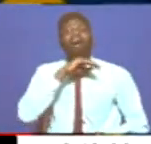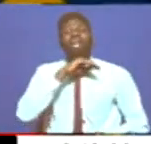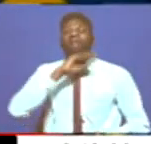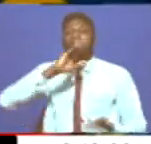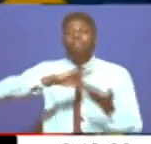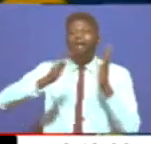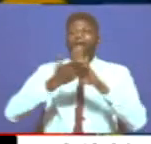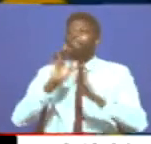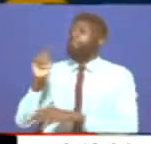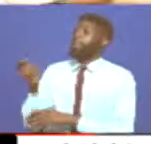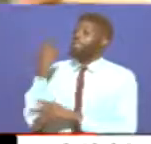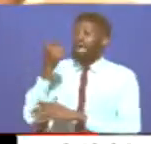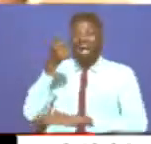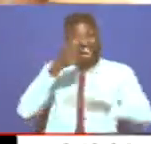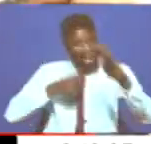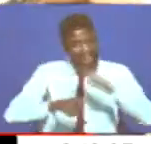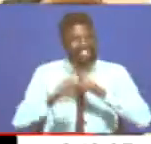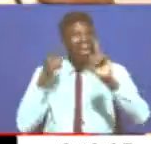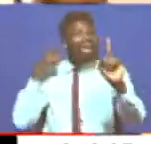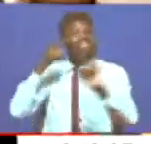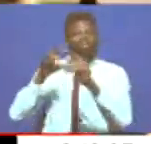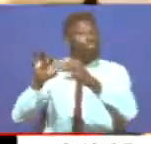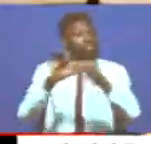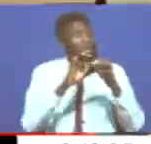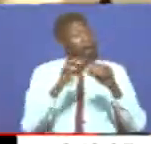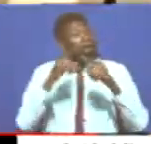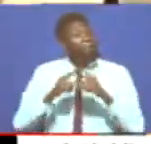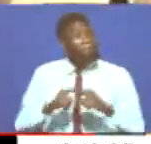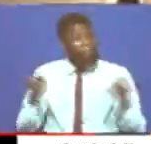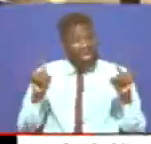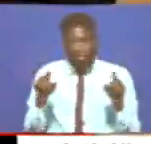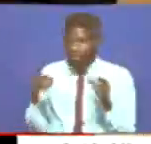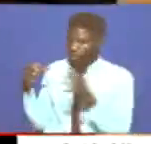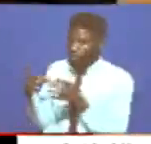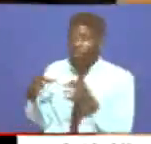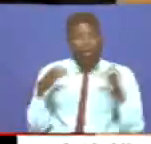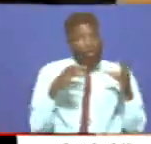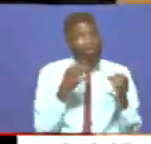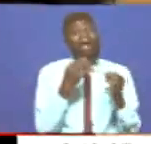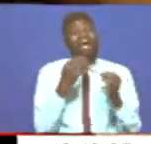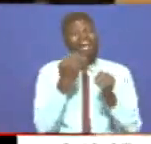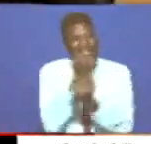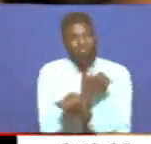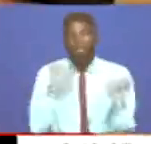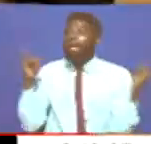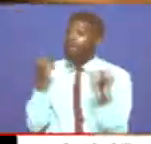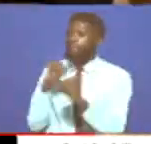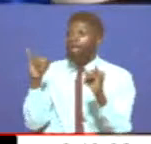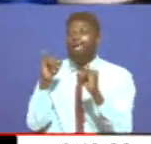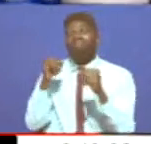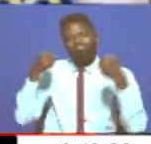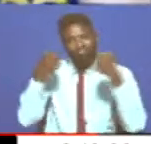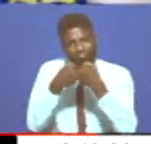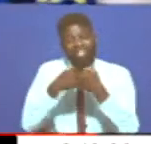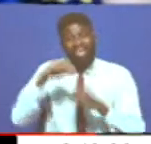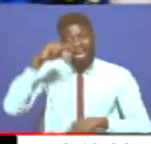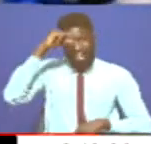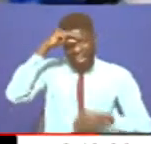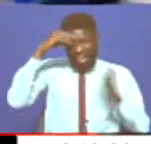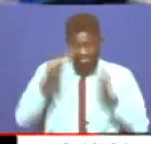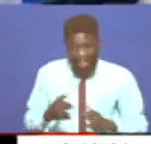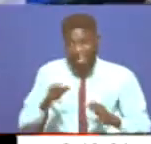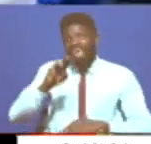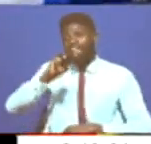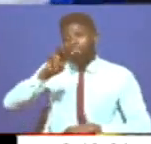bid under Azimio la Umoja, but are independently seeking other elective seats from a governor to members of county assembly